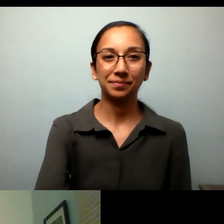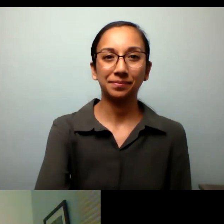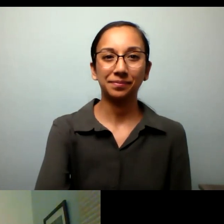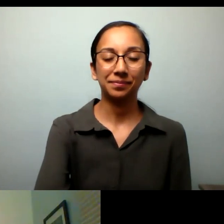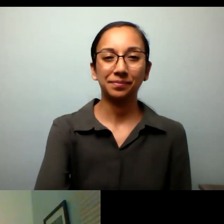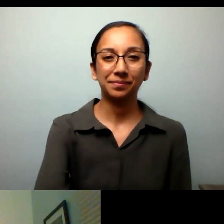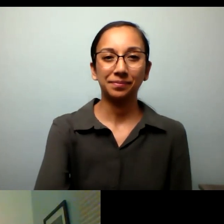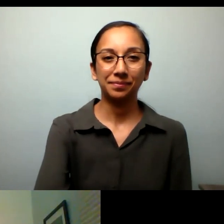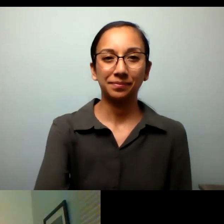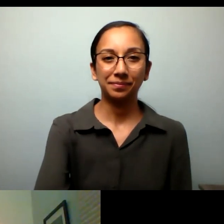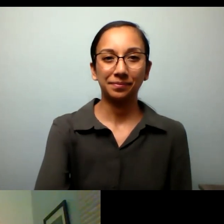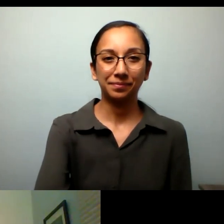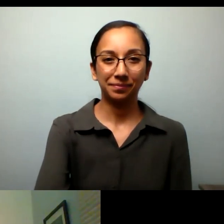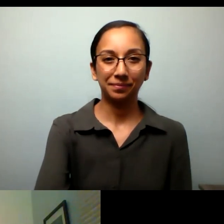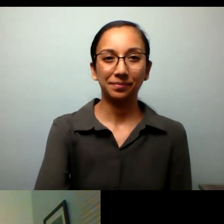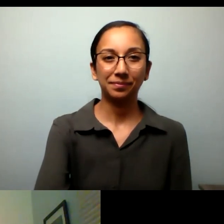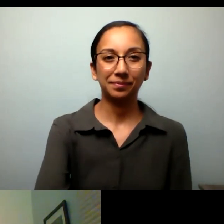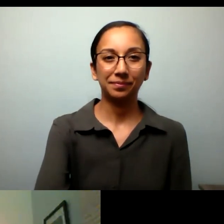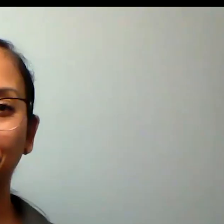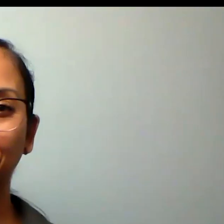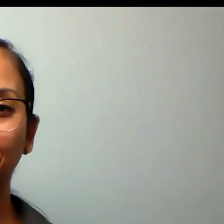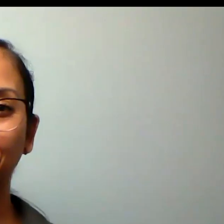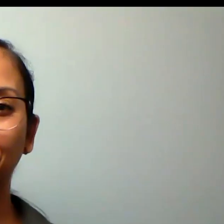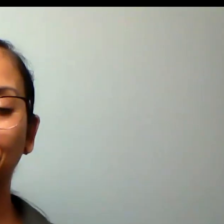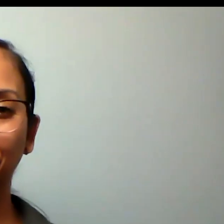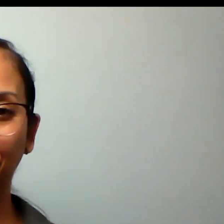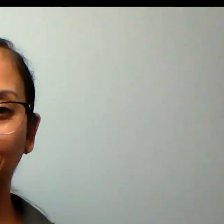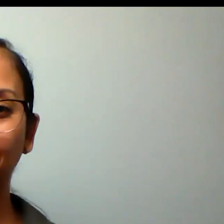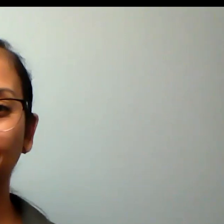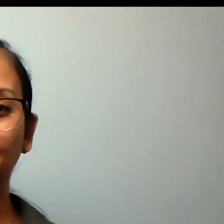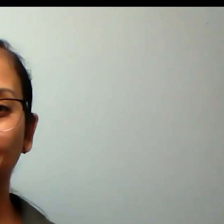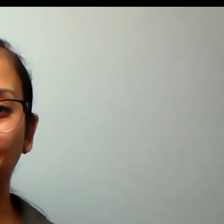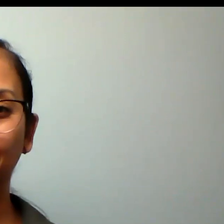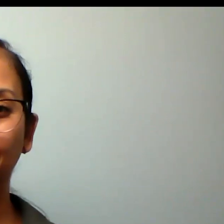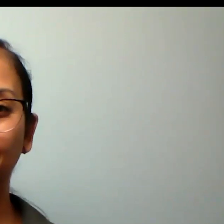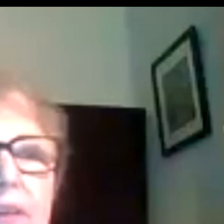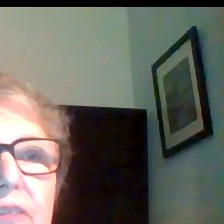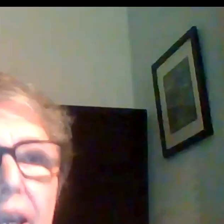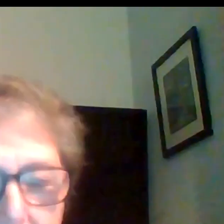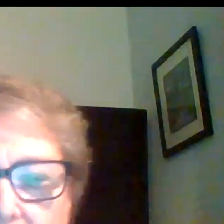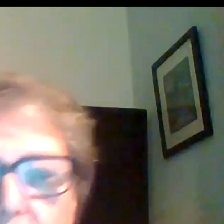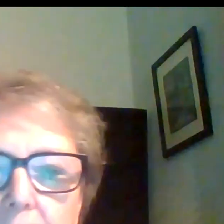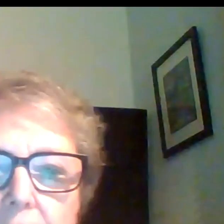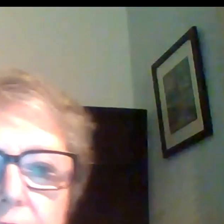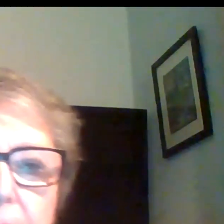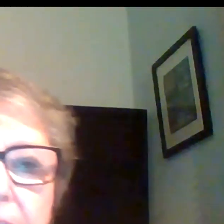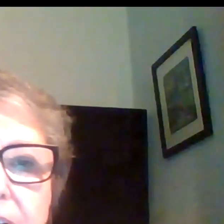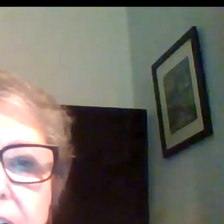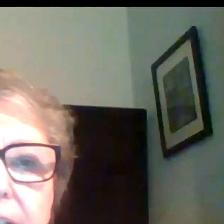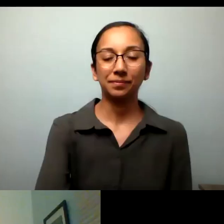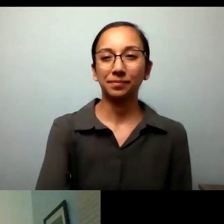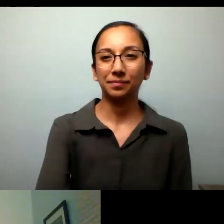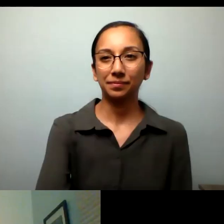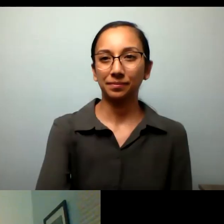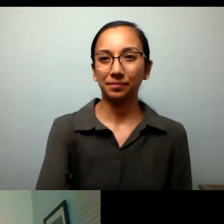Hello, yes, indeed we are. And first of all, I want to thank all of you who have come to us as experts from our